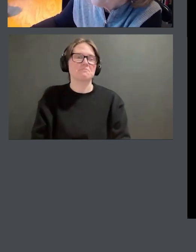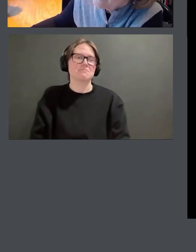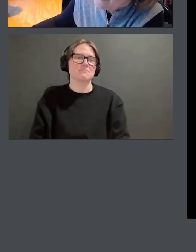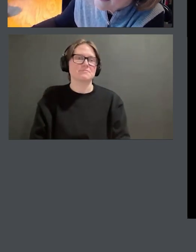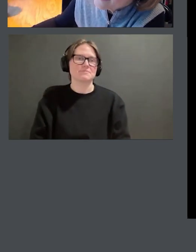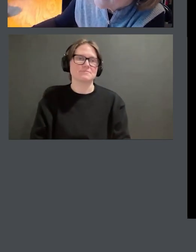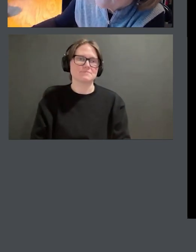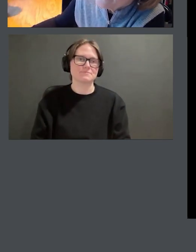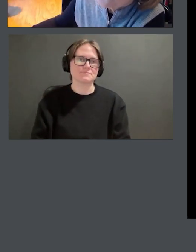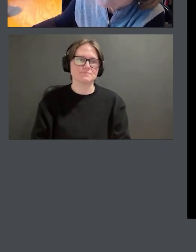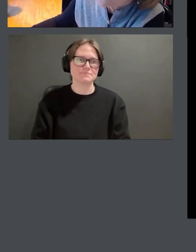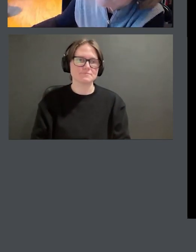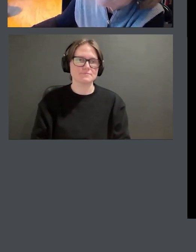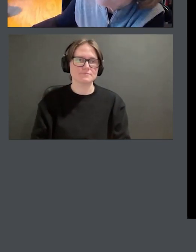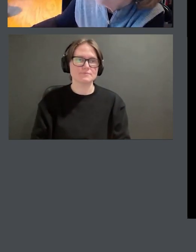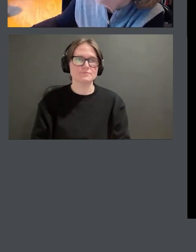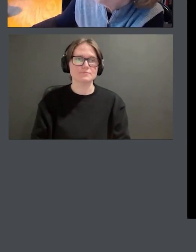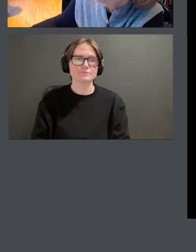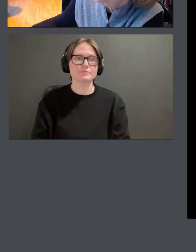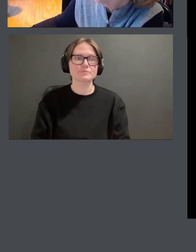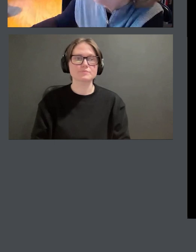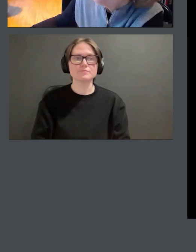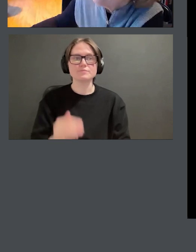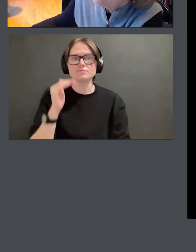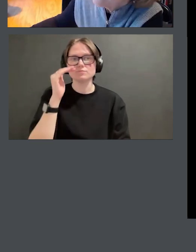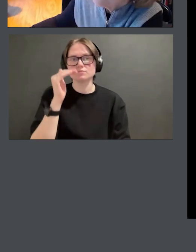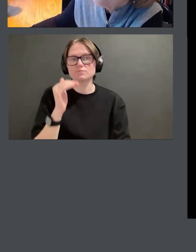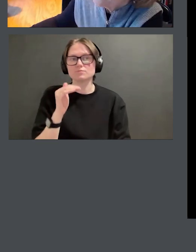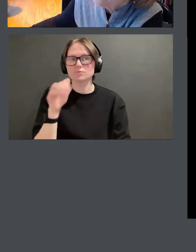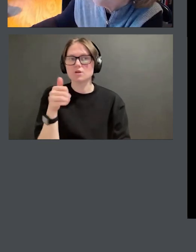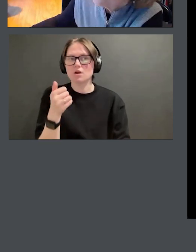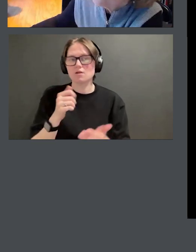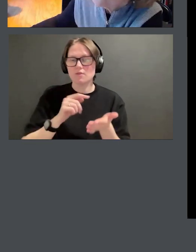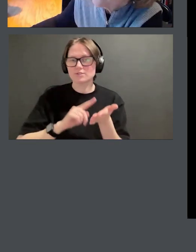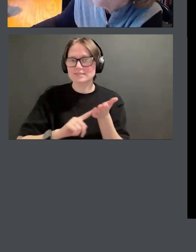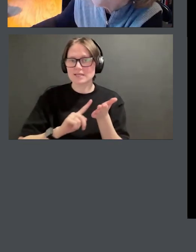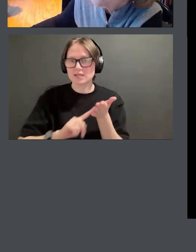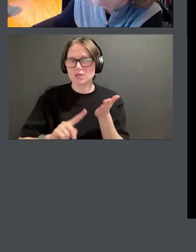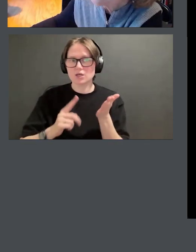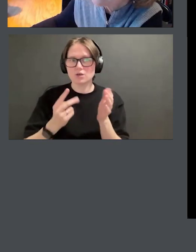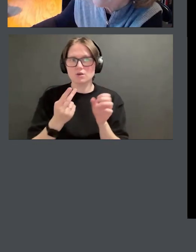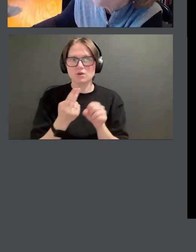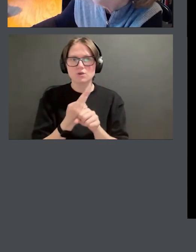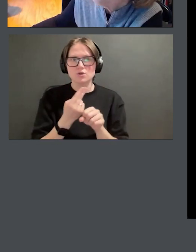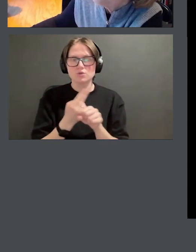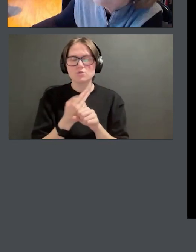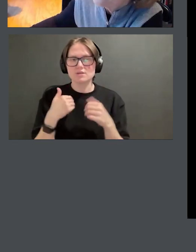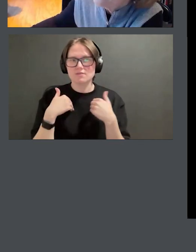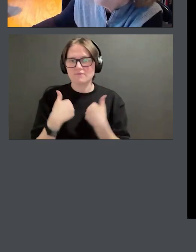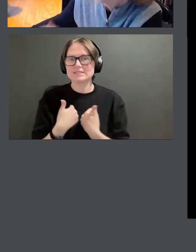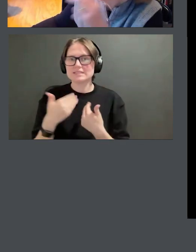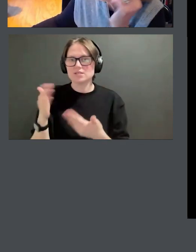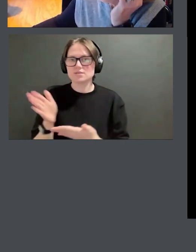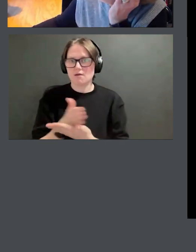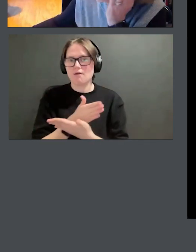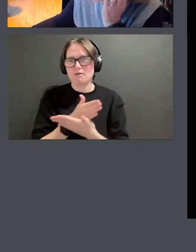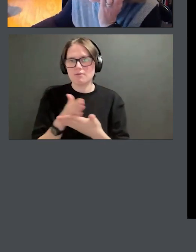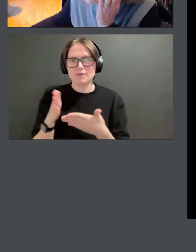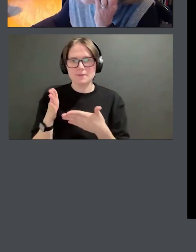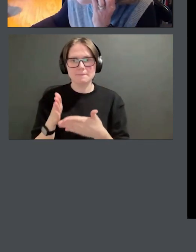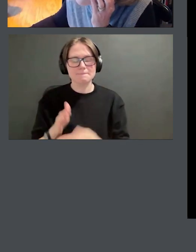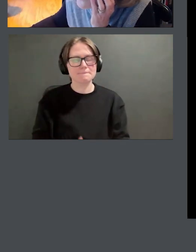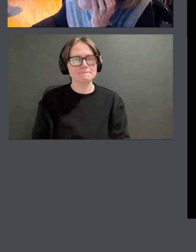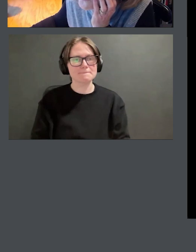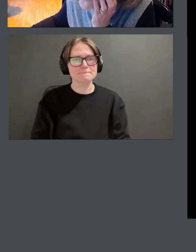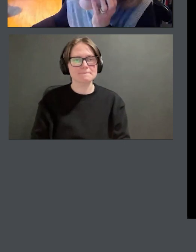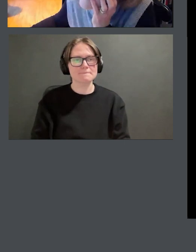So this is another study using the fatigue scale that